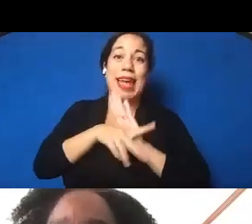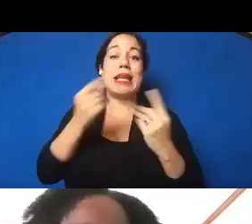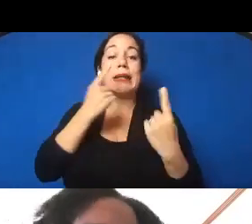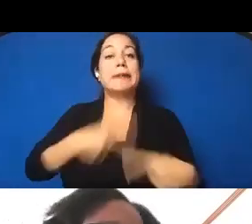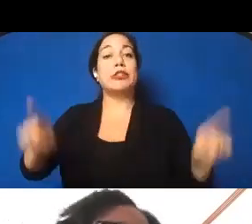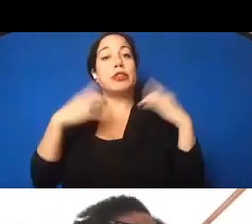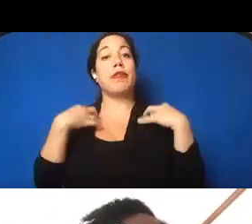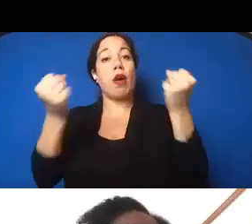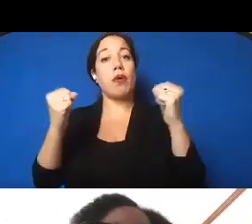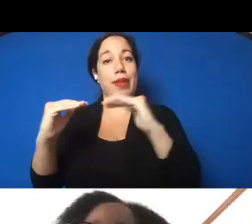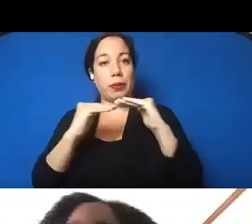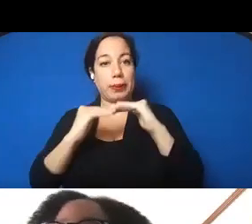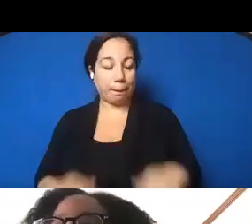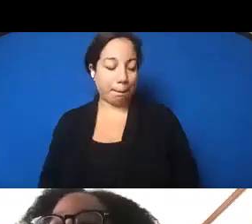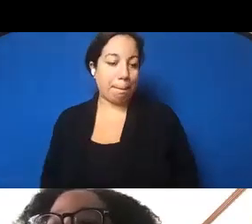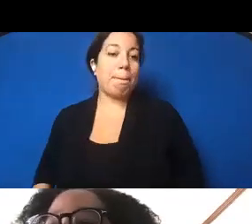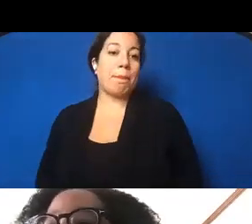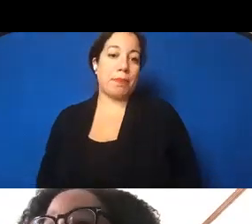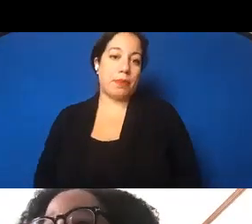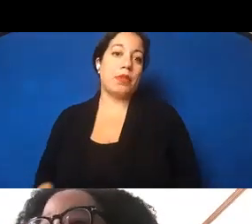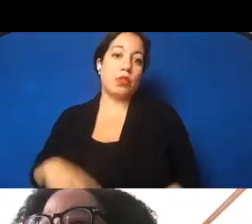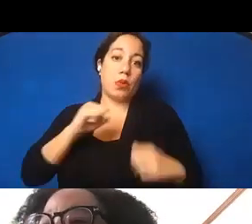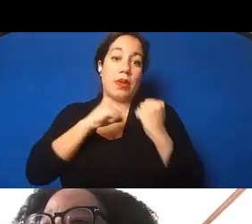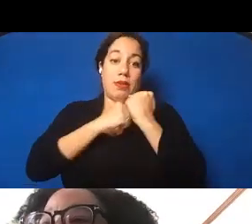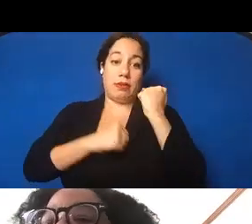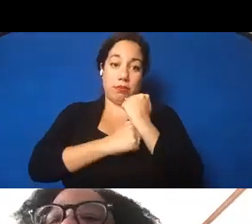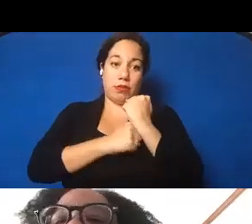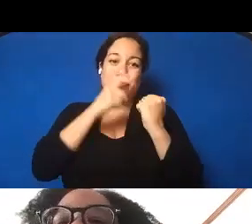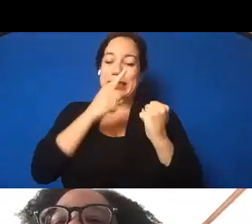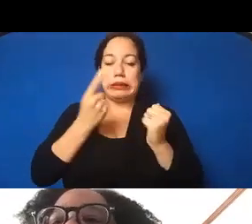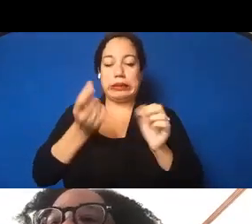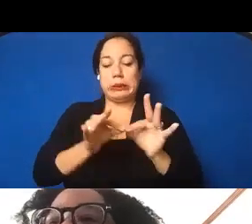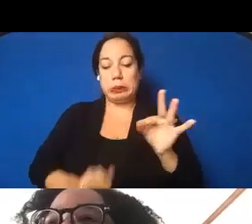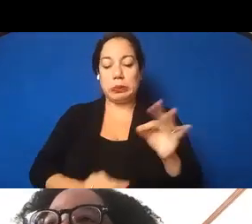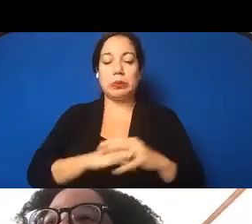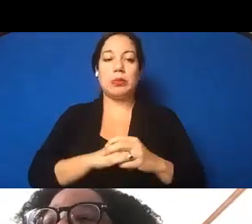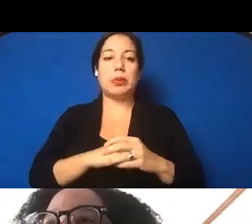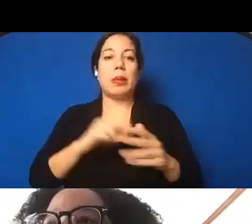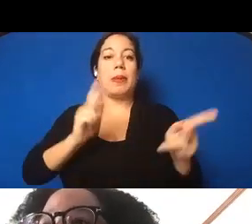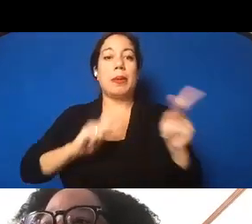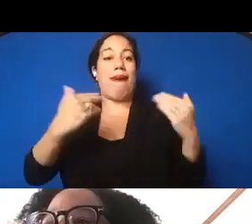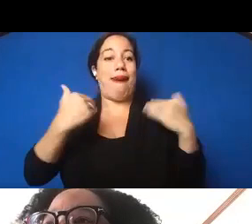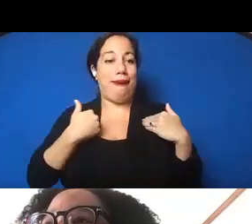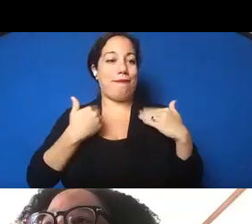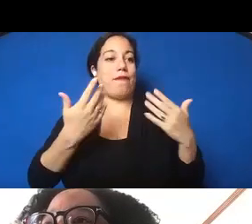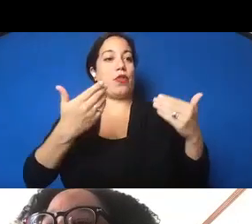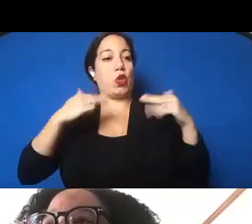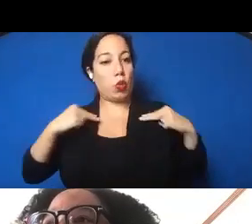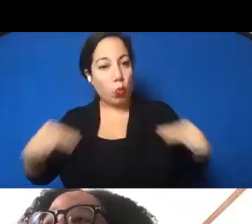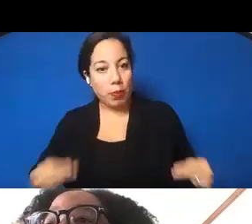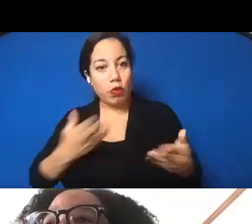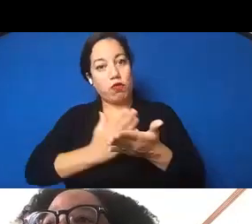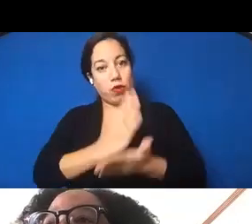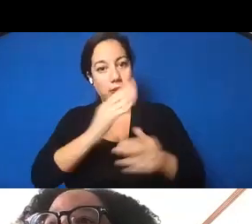equity. Fundamentally, the tenets of reproductive justice are quite simple: that people have the human right to be able